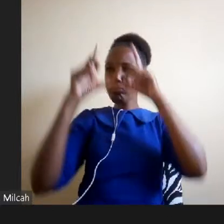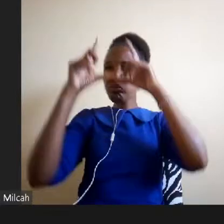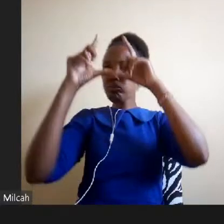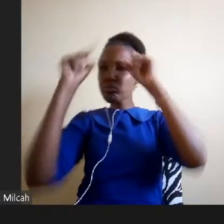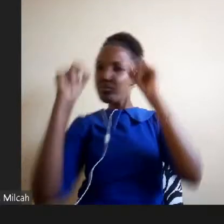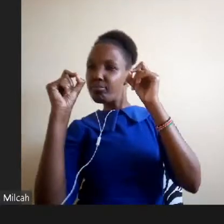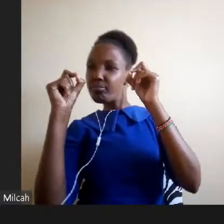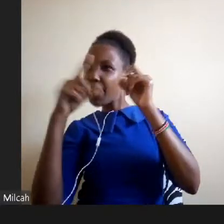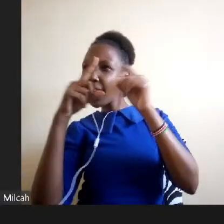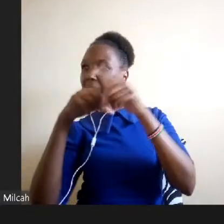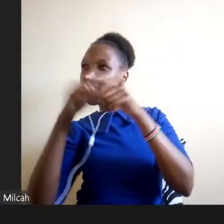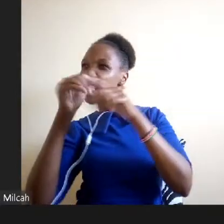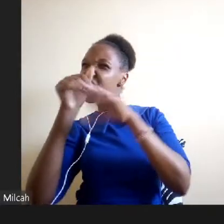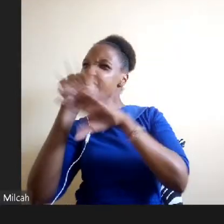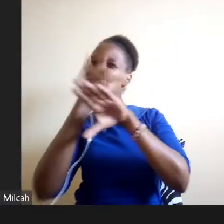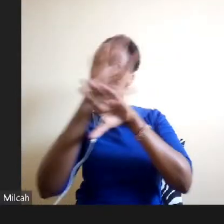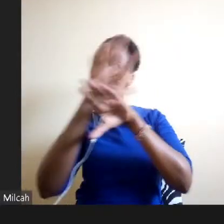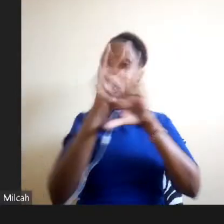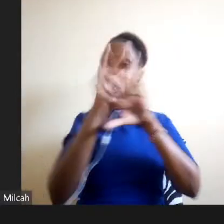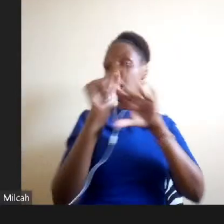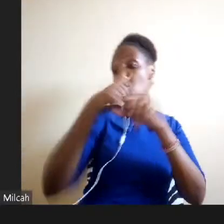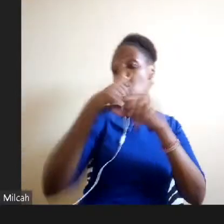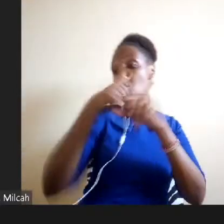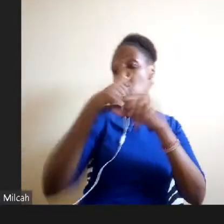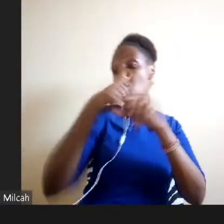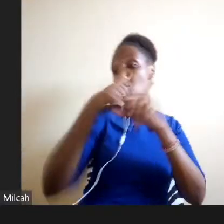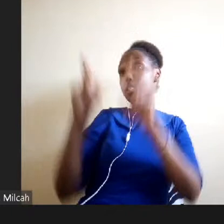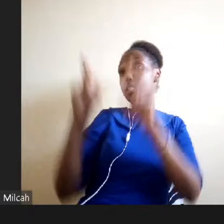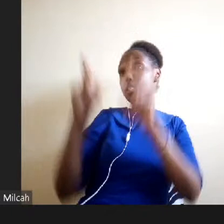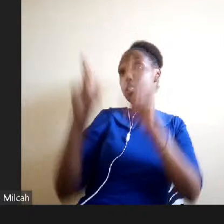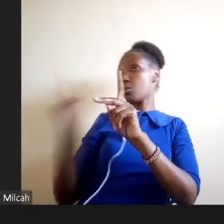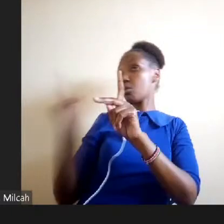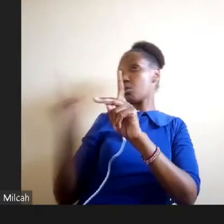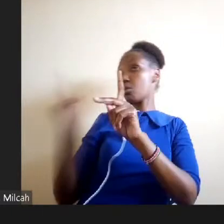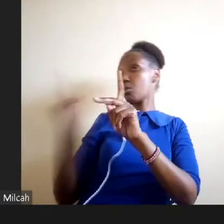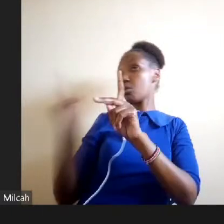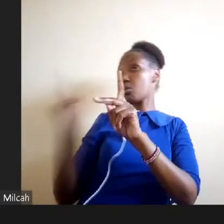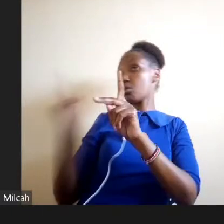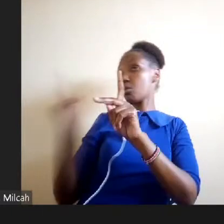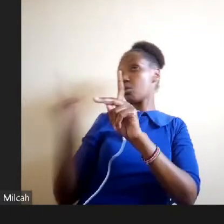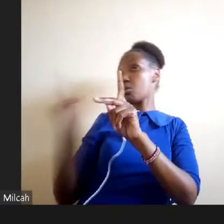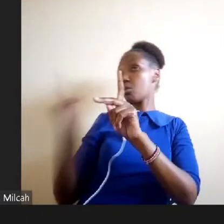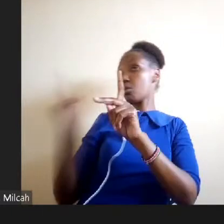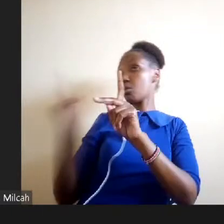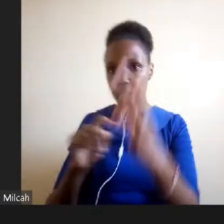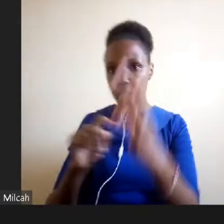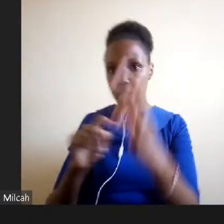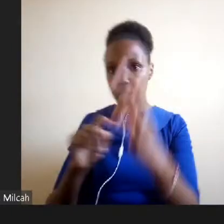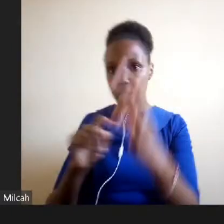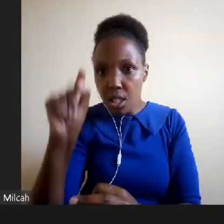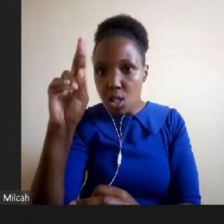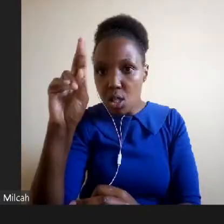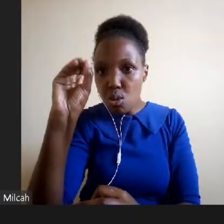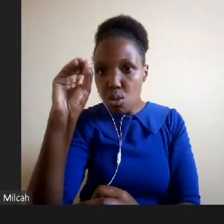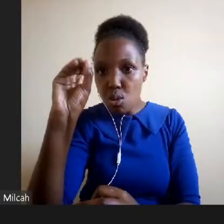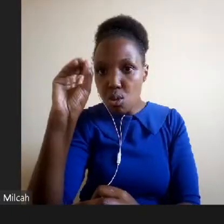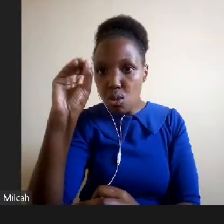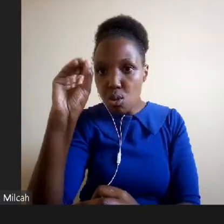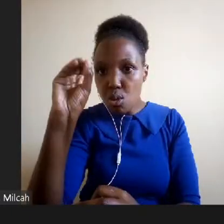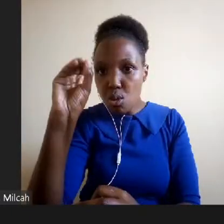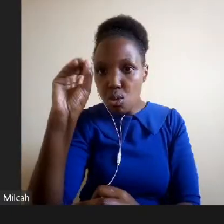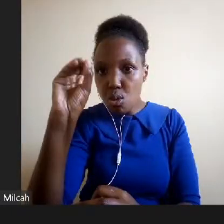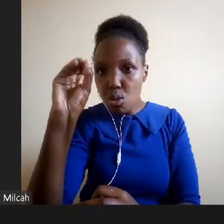other medias to embarrass that person. And then we have trolling, which is deliberately posting provocative